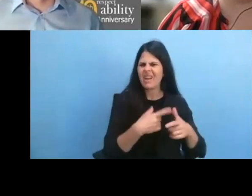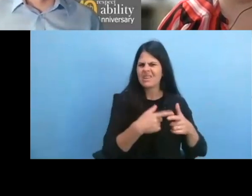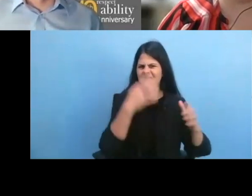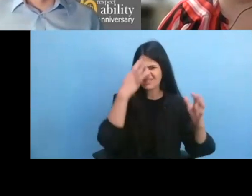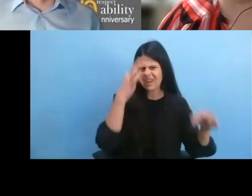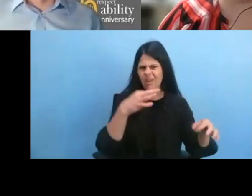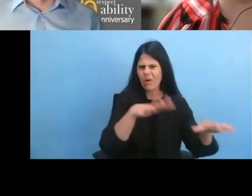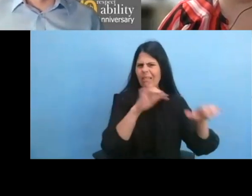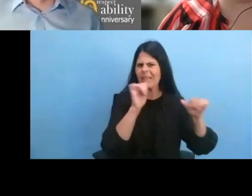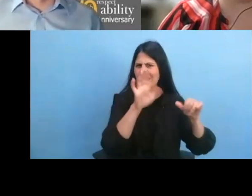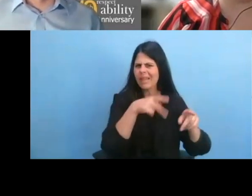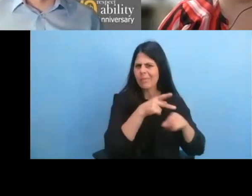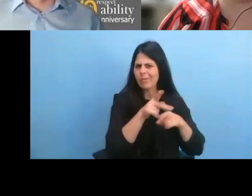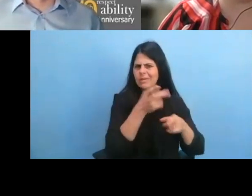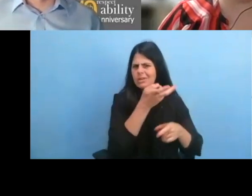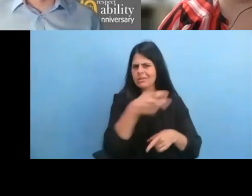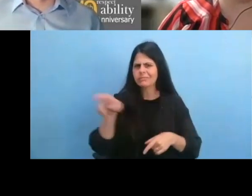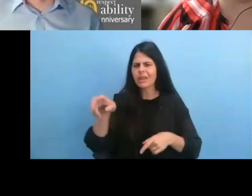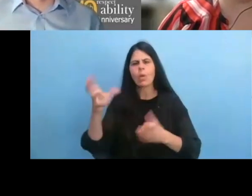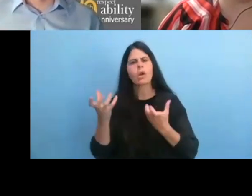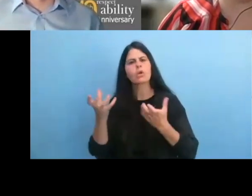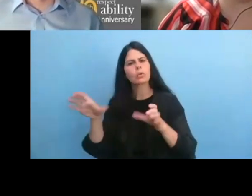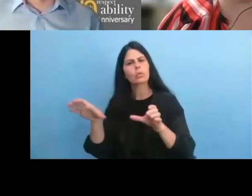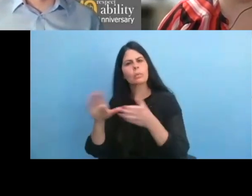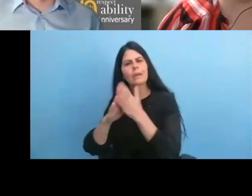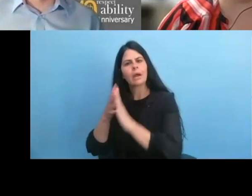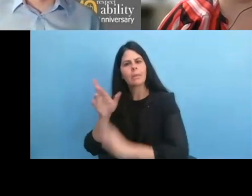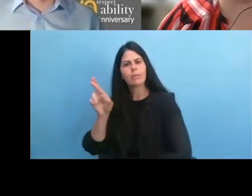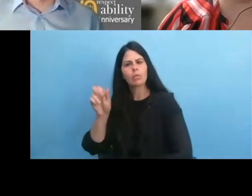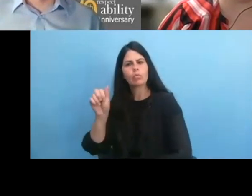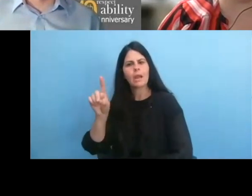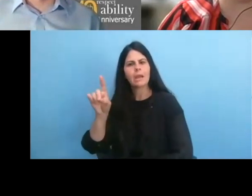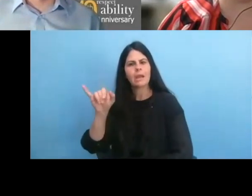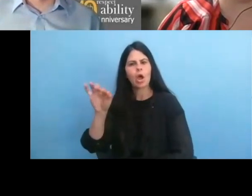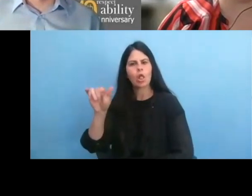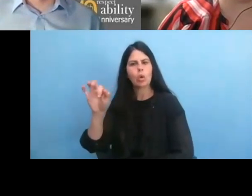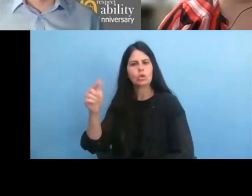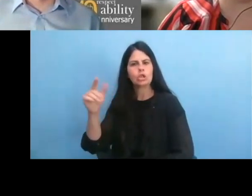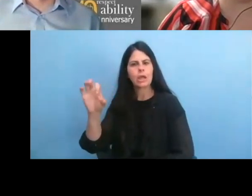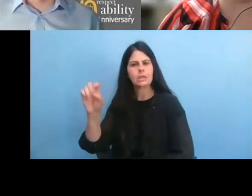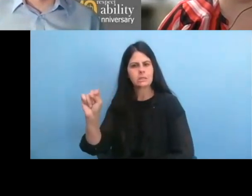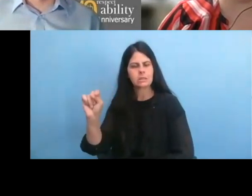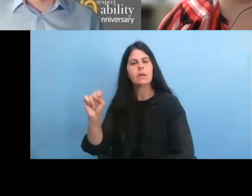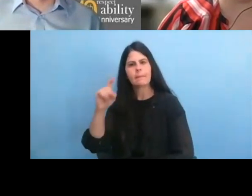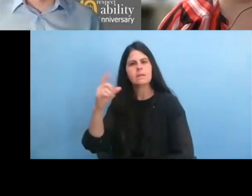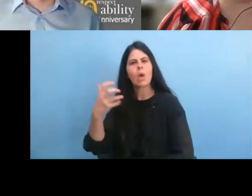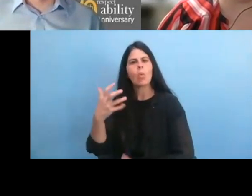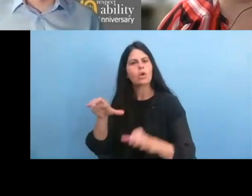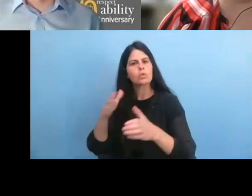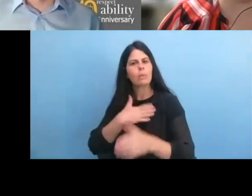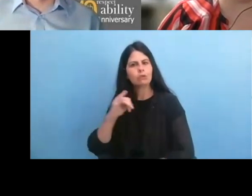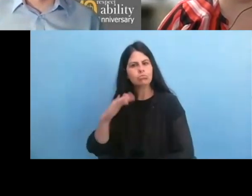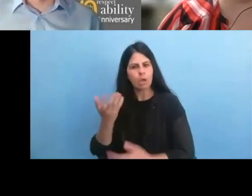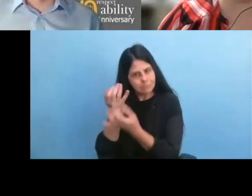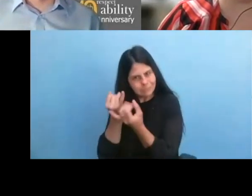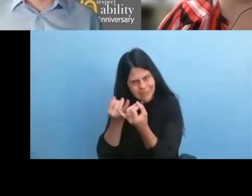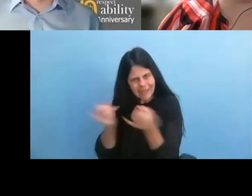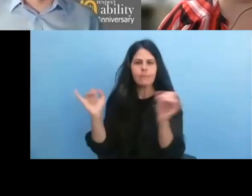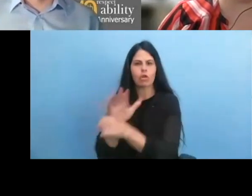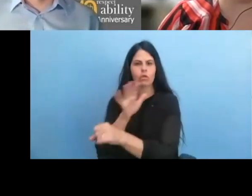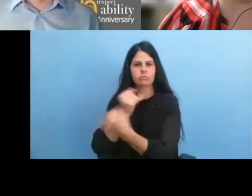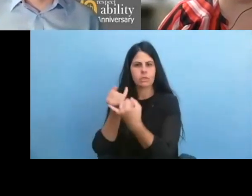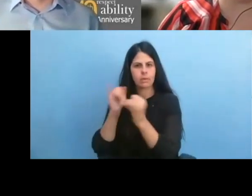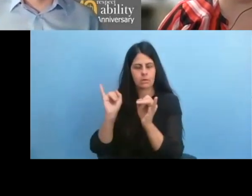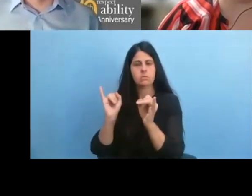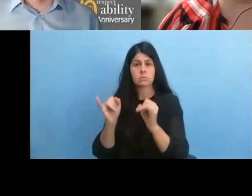my job completely independently. So, I think it's totally reasonable for somebody with my